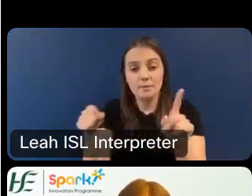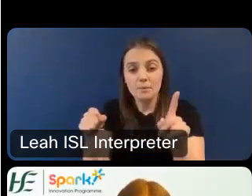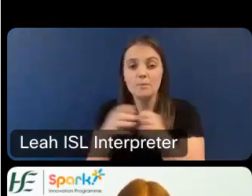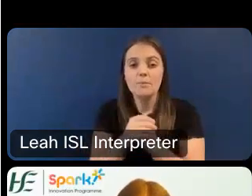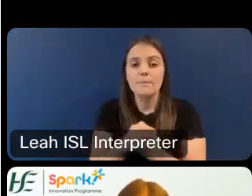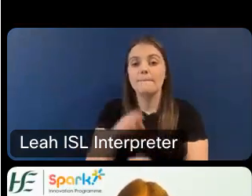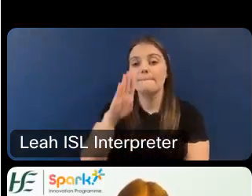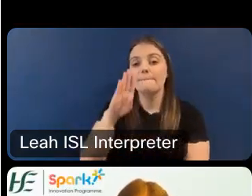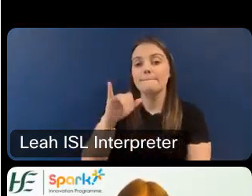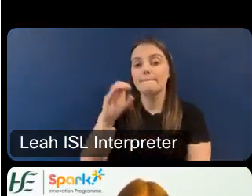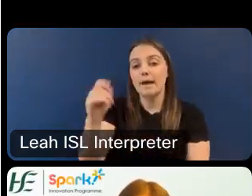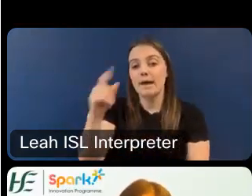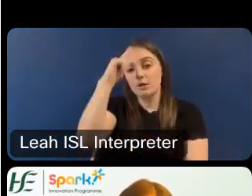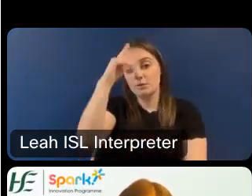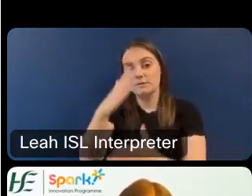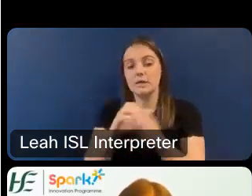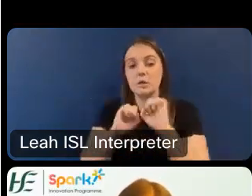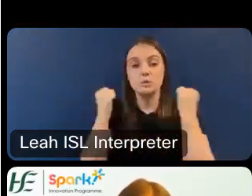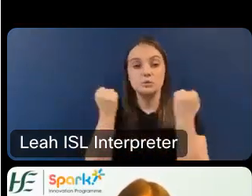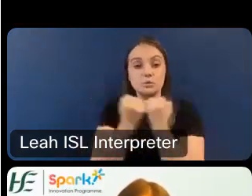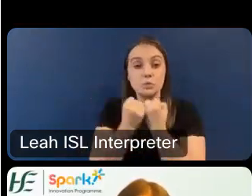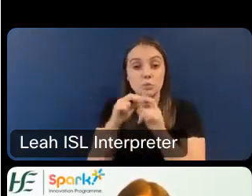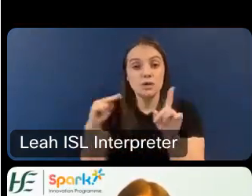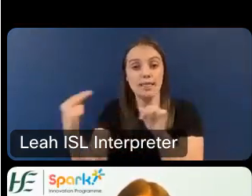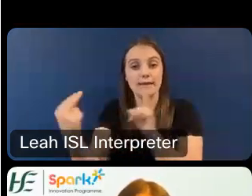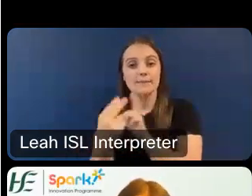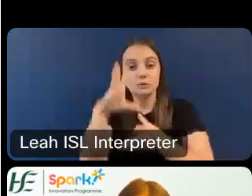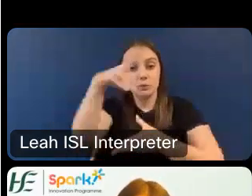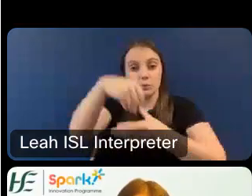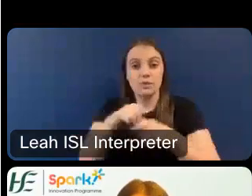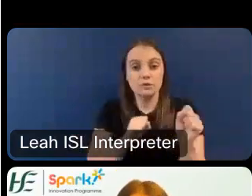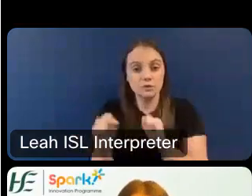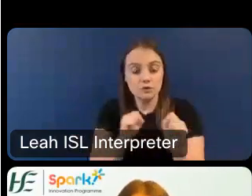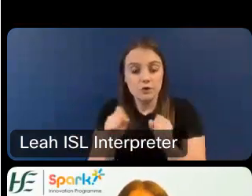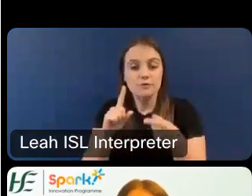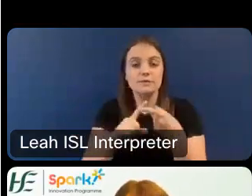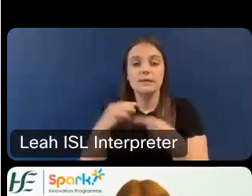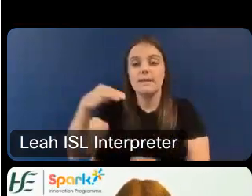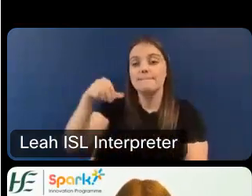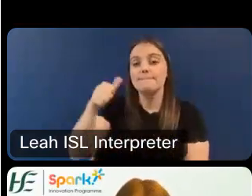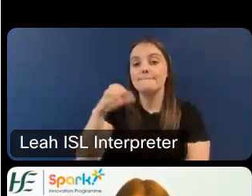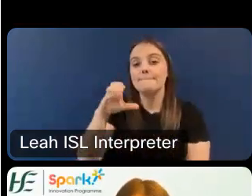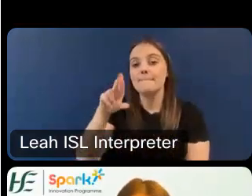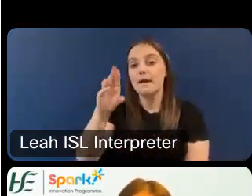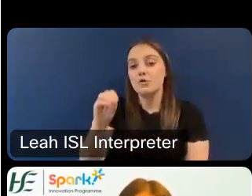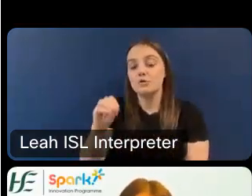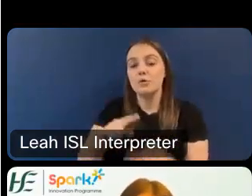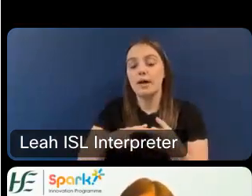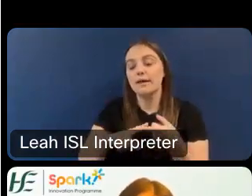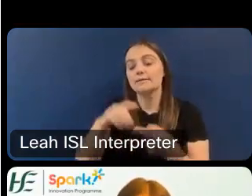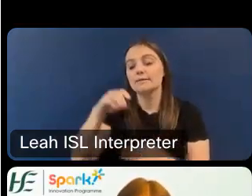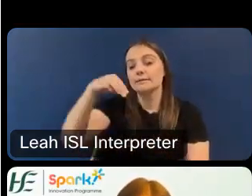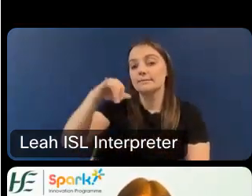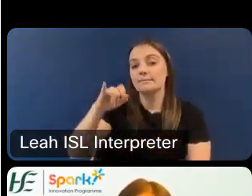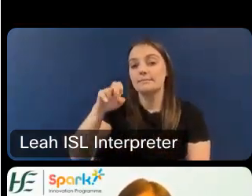biopsychosocial aspects of a service, and also like the macro and micro environments where a service